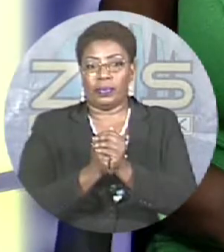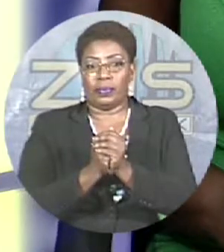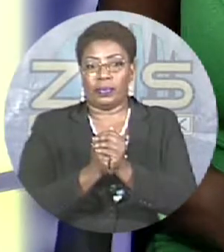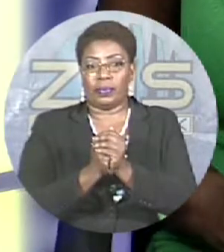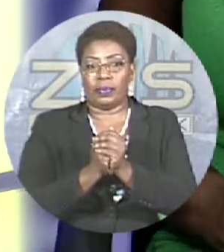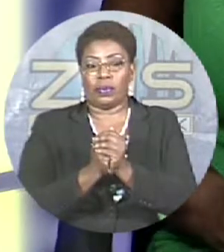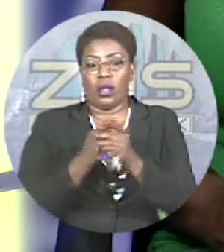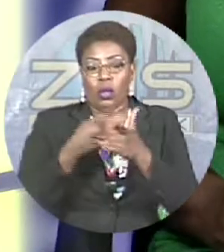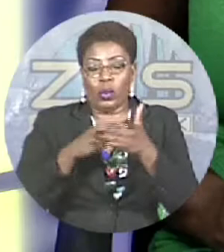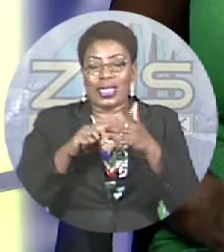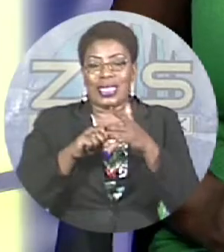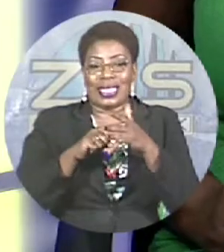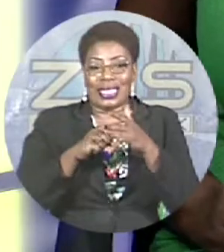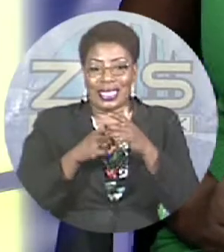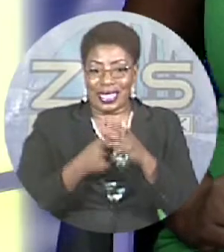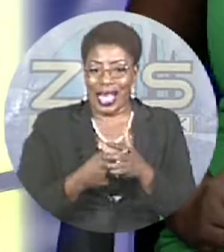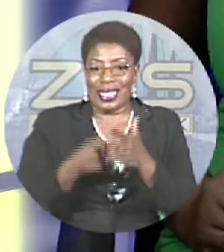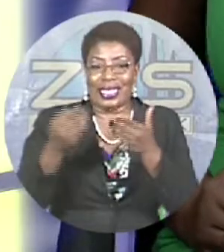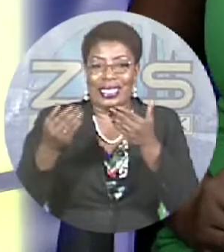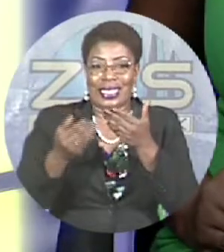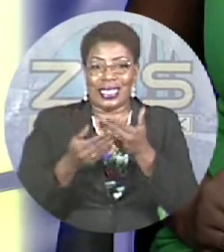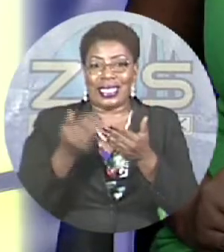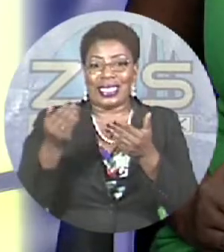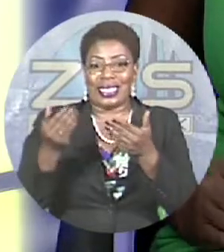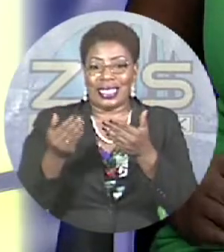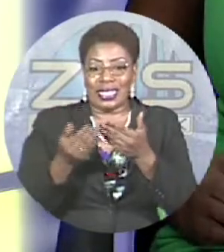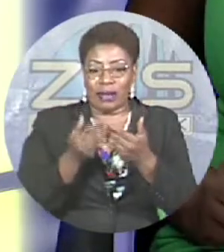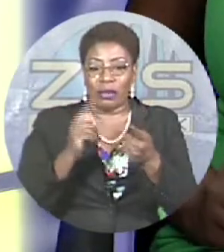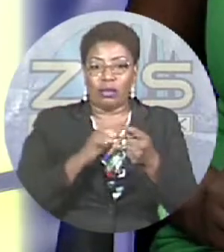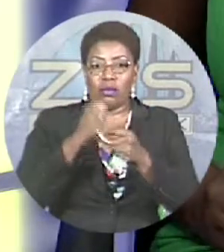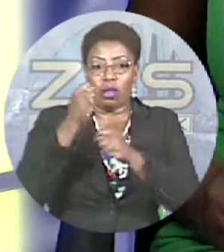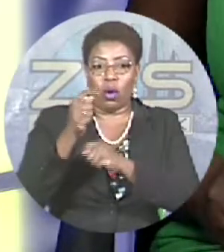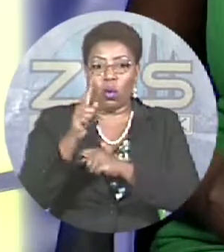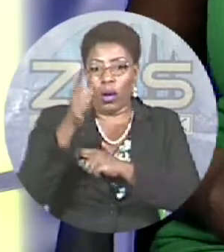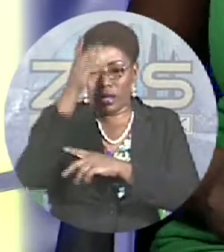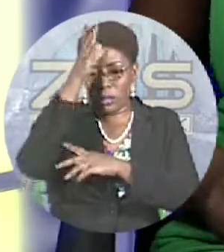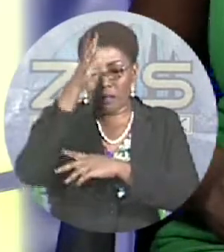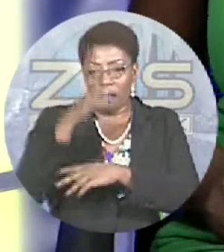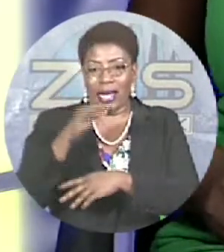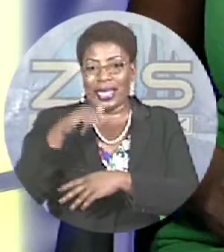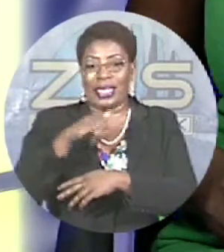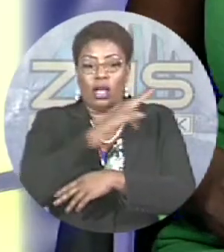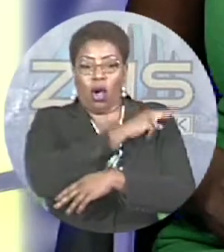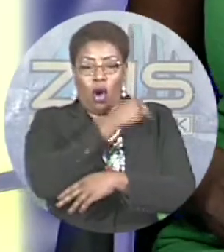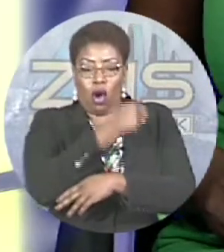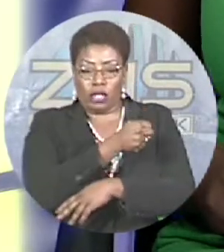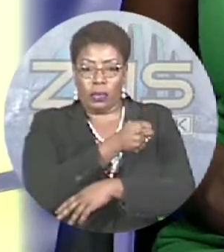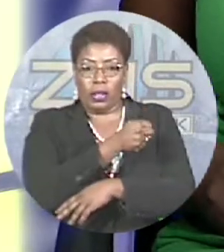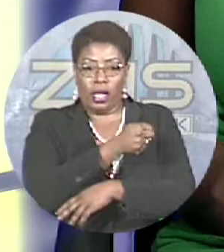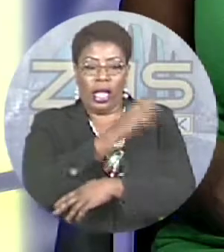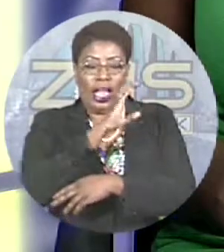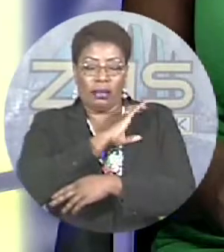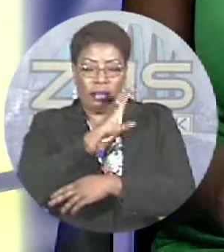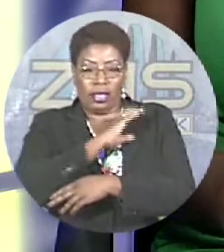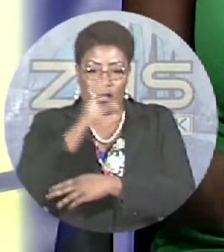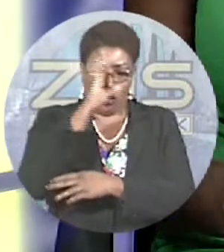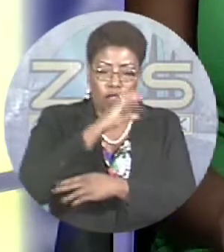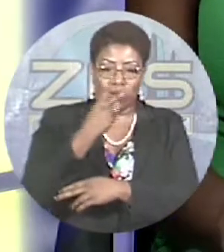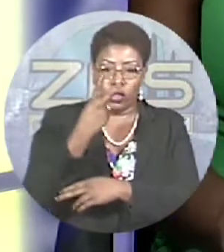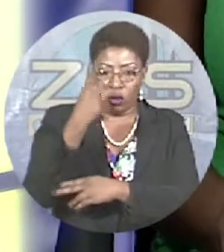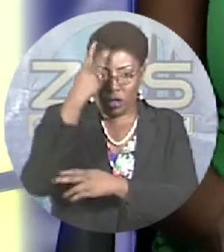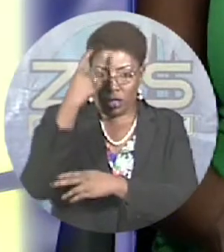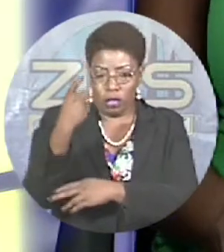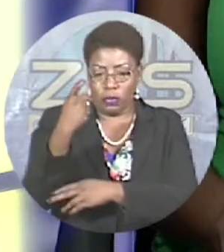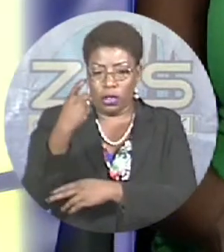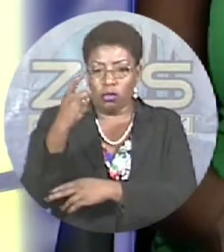Well, what started as a simple transaction over a car has left one man in hospital and police searching for two suspects responsible for